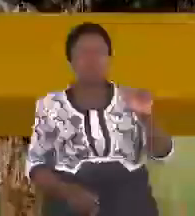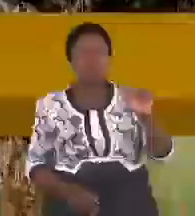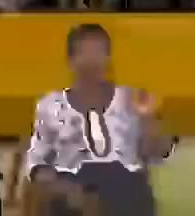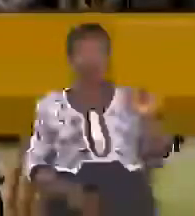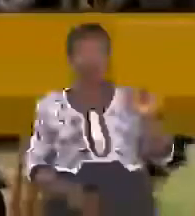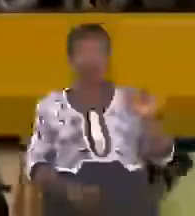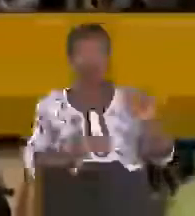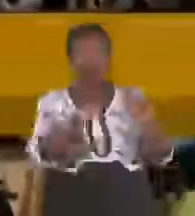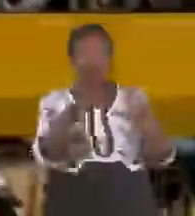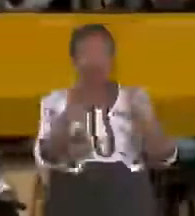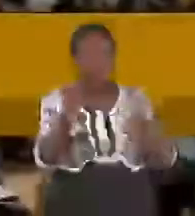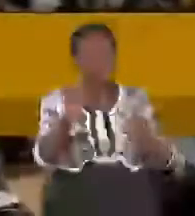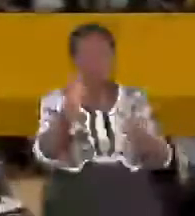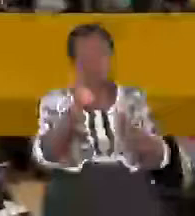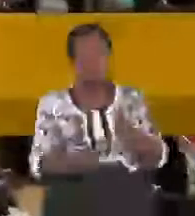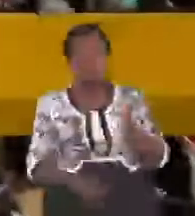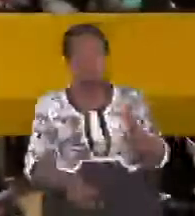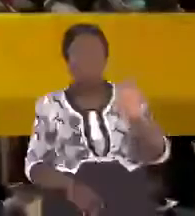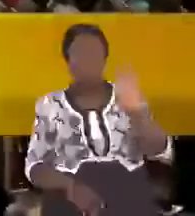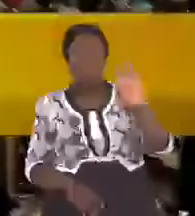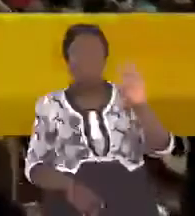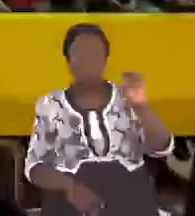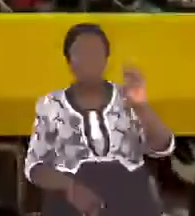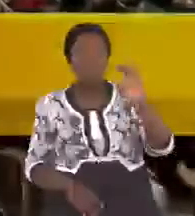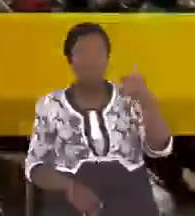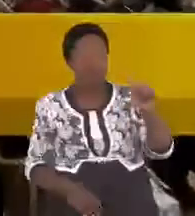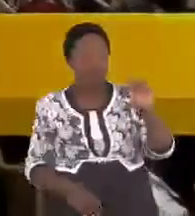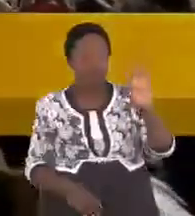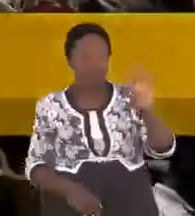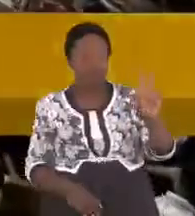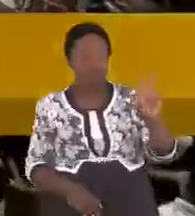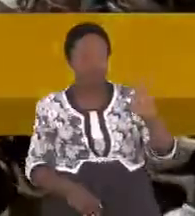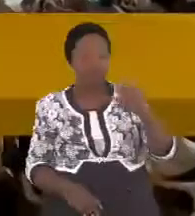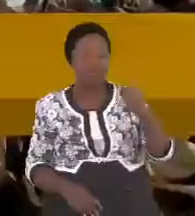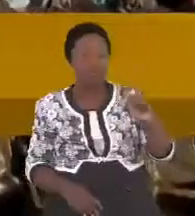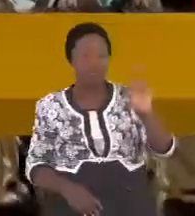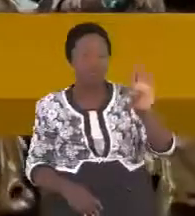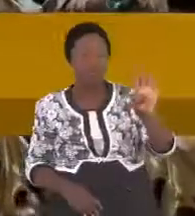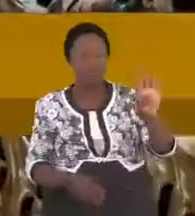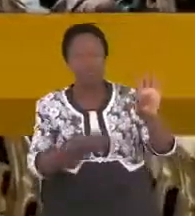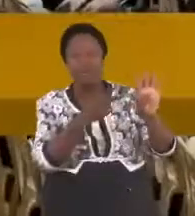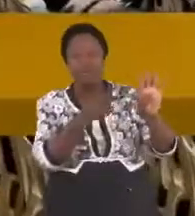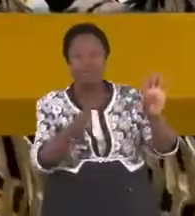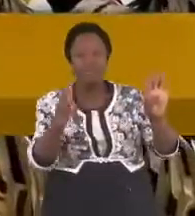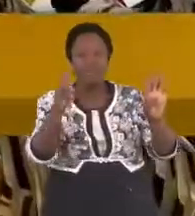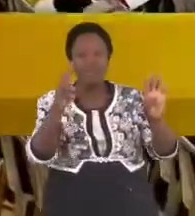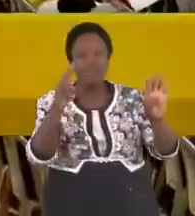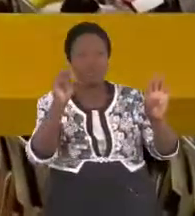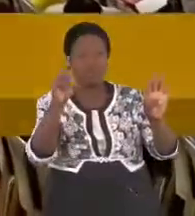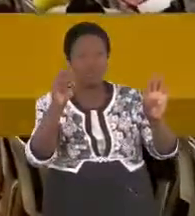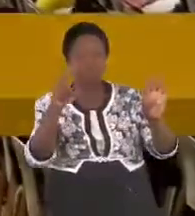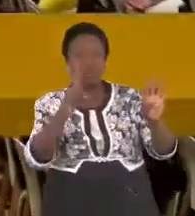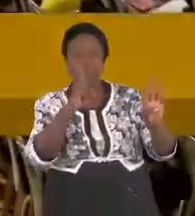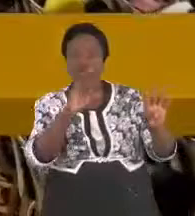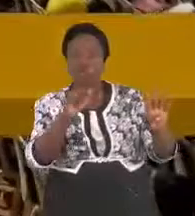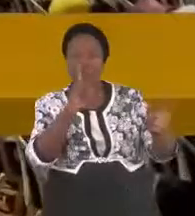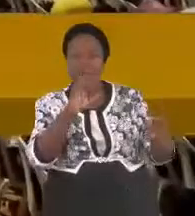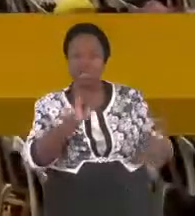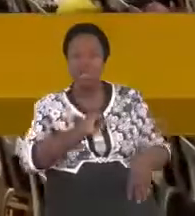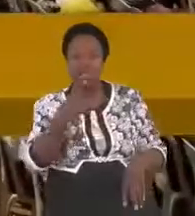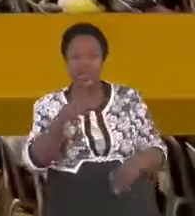John chapter 14, verse 12. Verily, verily, I say unto